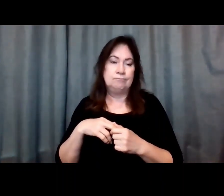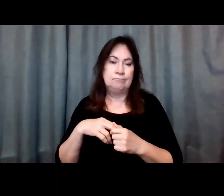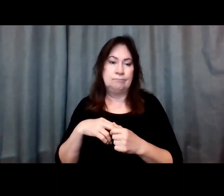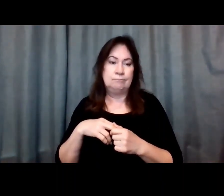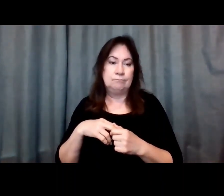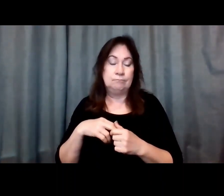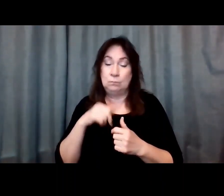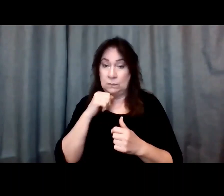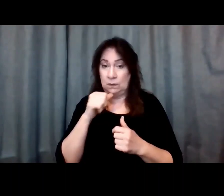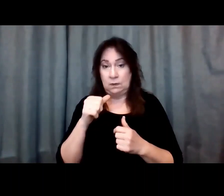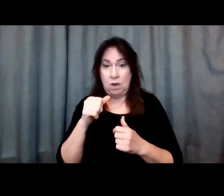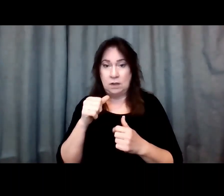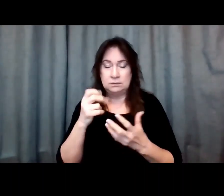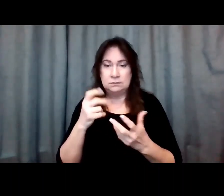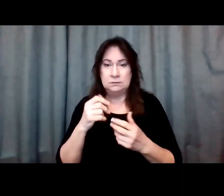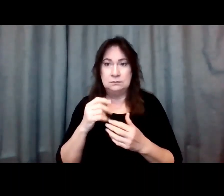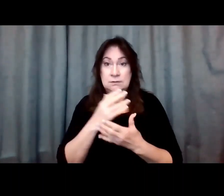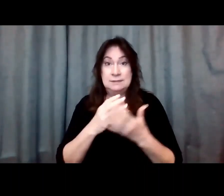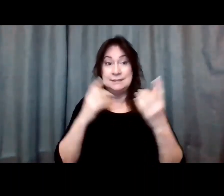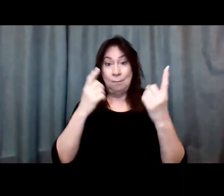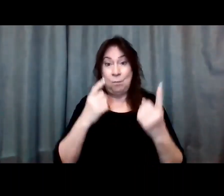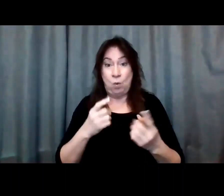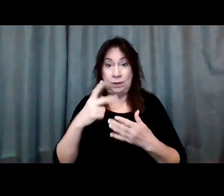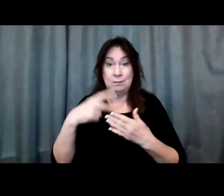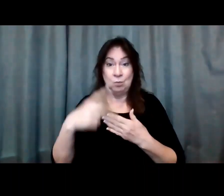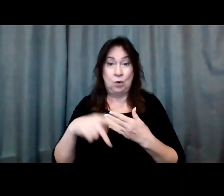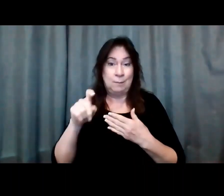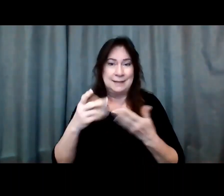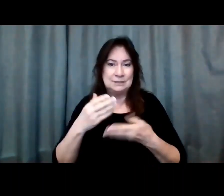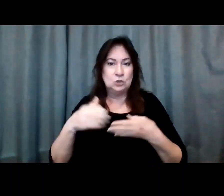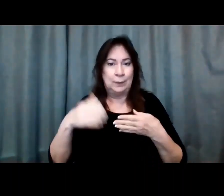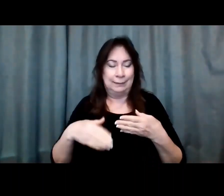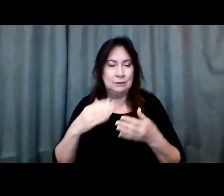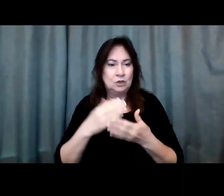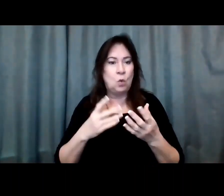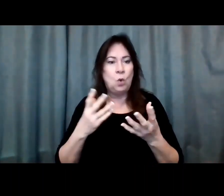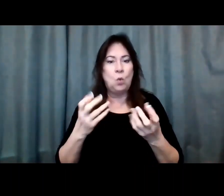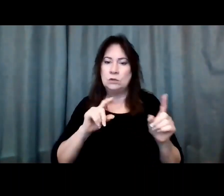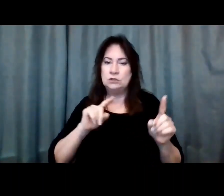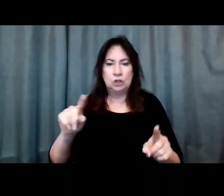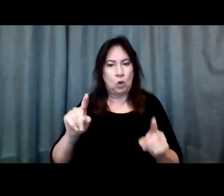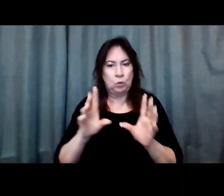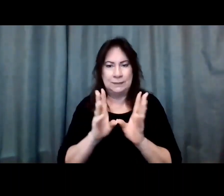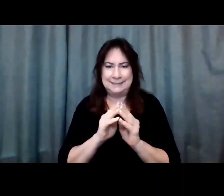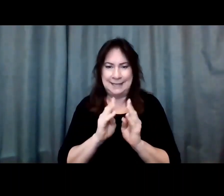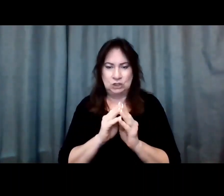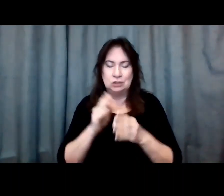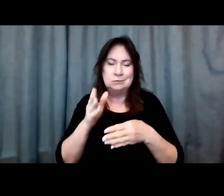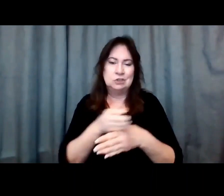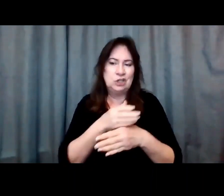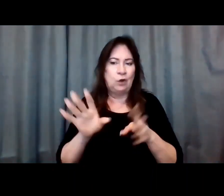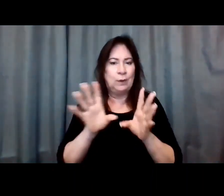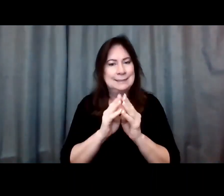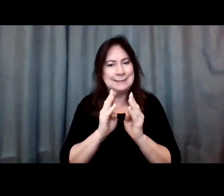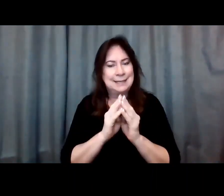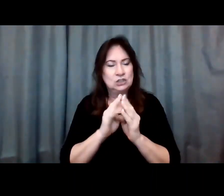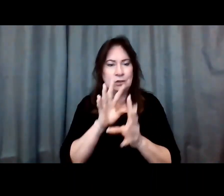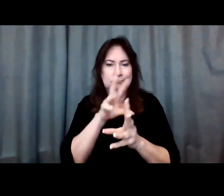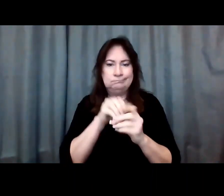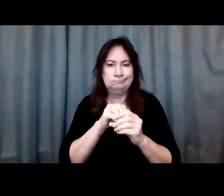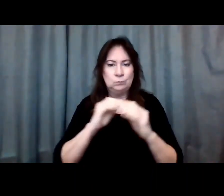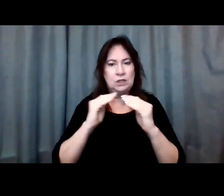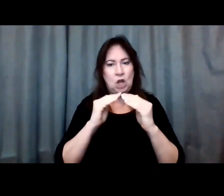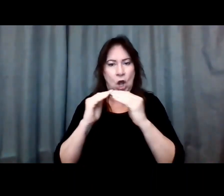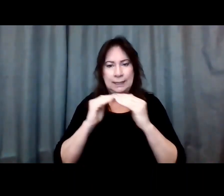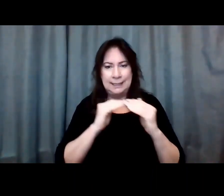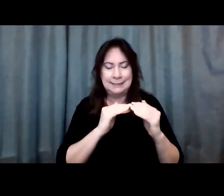and will not be, you know, at some point the program has to end. No one likes attending a session, sharing a session, or being with colleagues